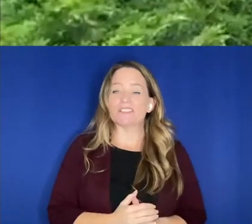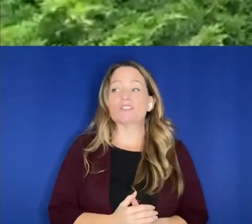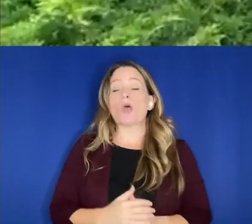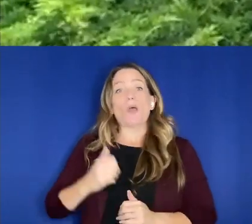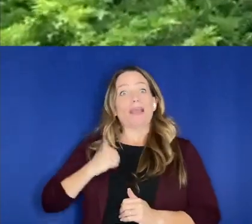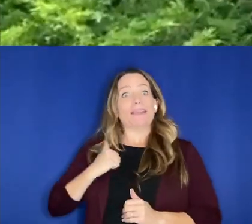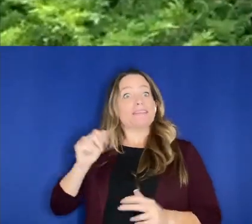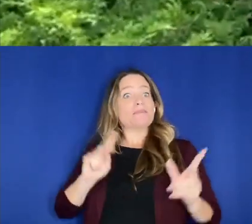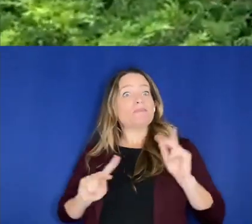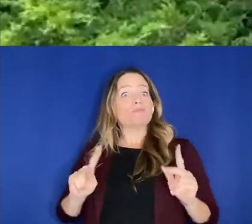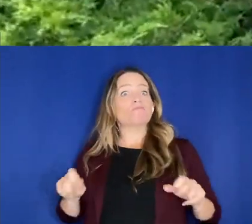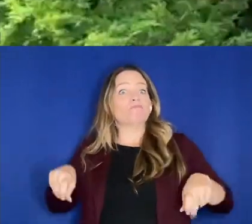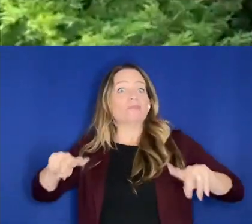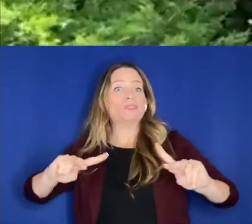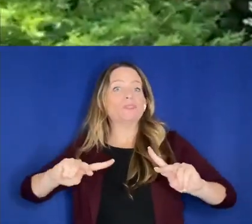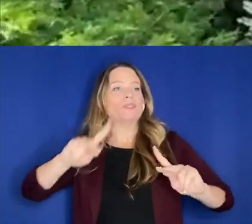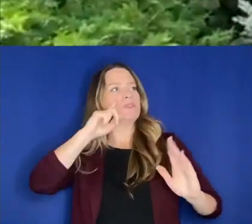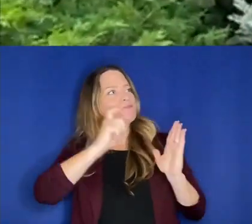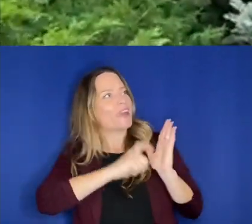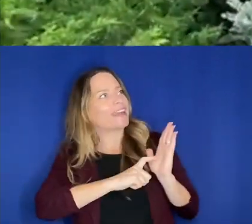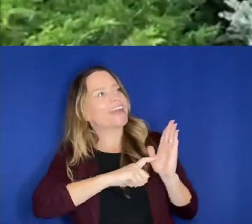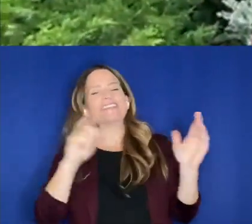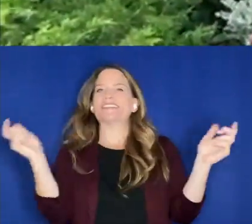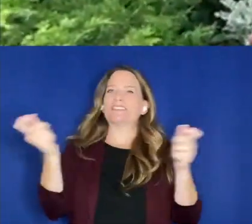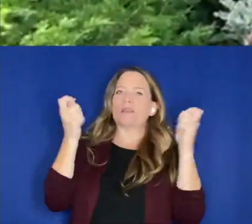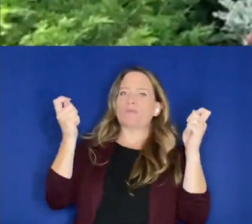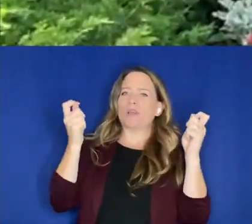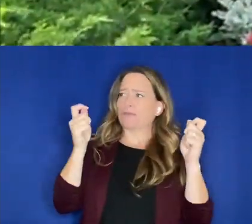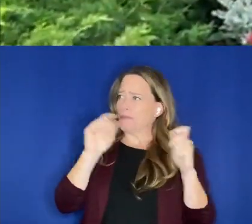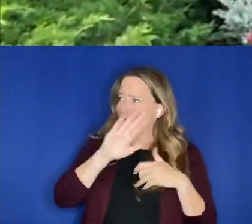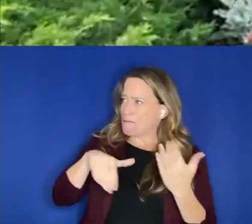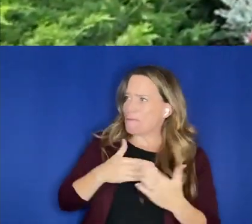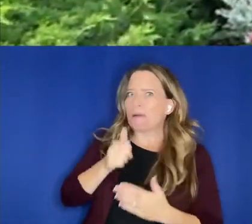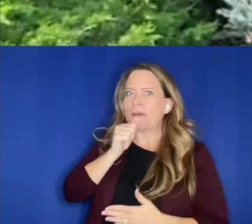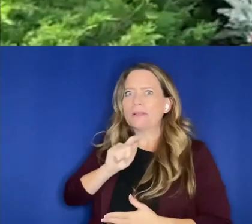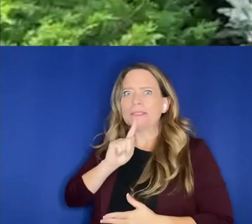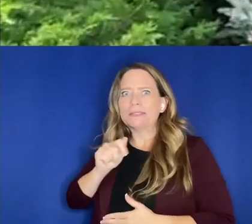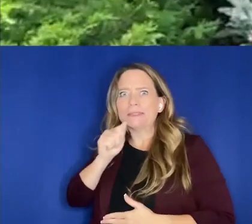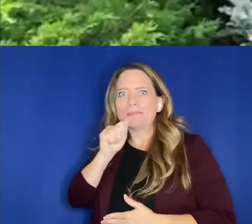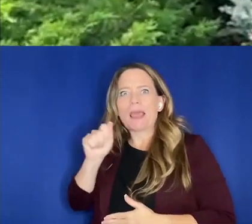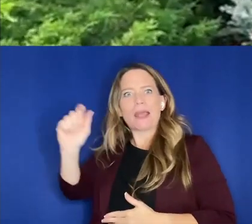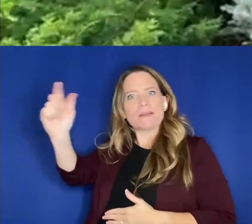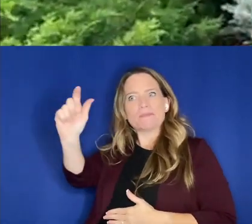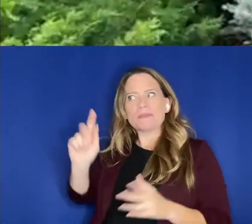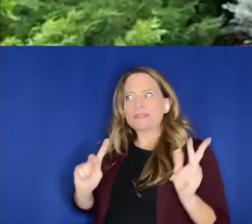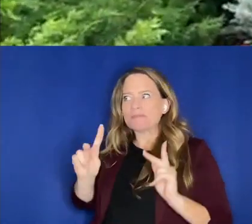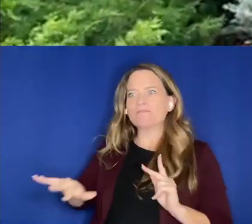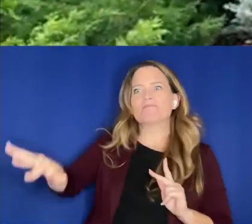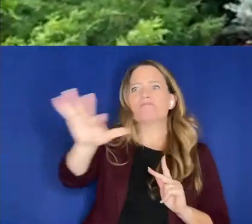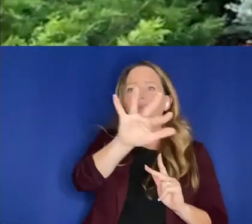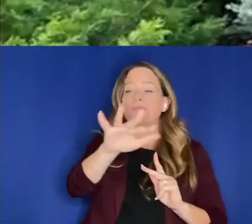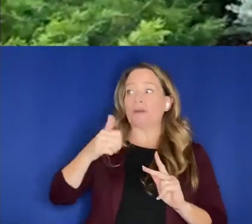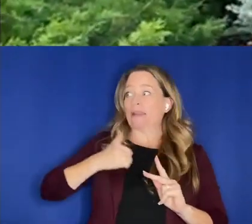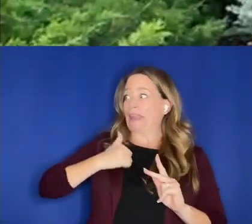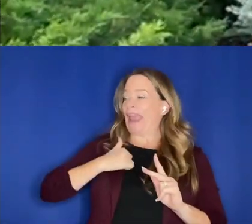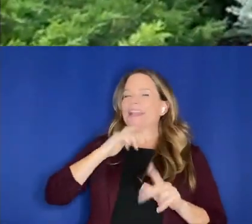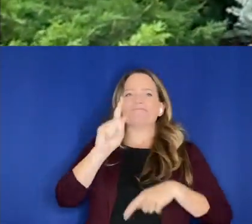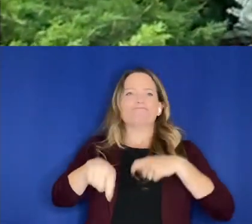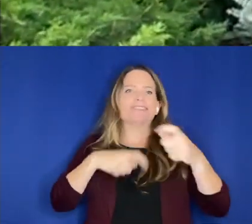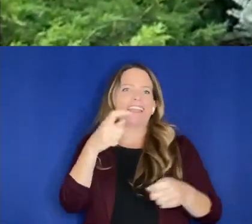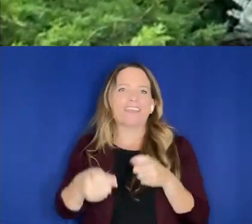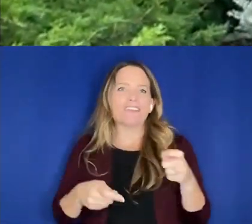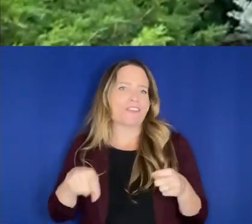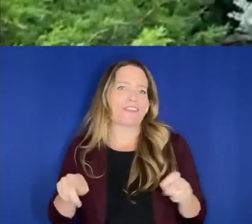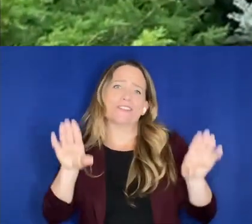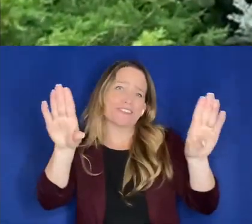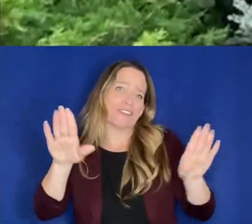as Canadians to recognize and celebrate the contributions that Ismaili Muslims in Canada have made and continue to make to our